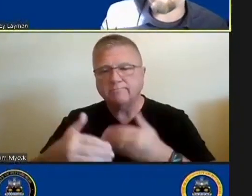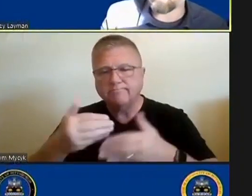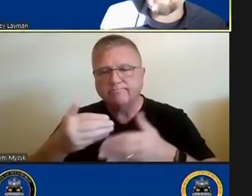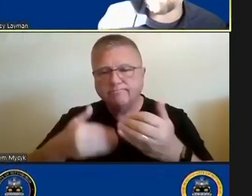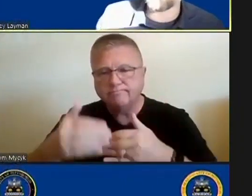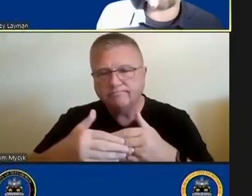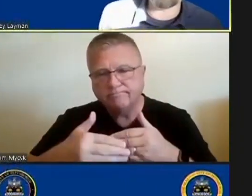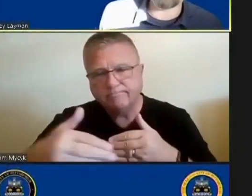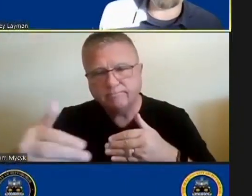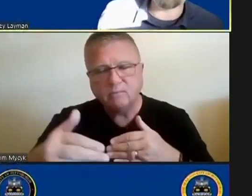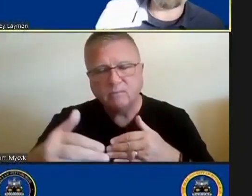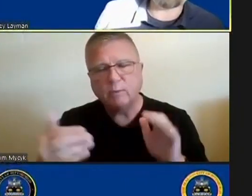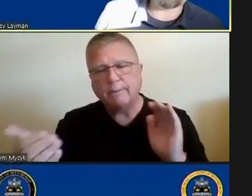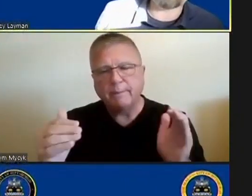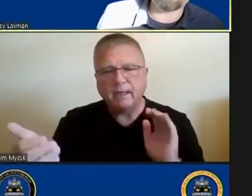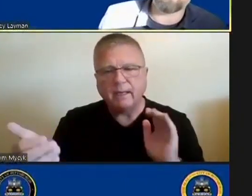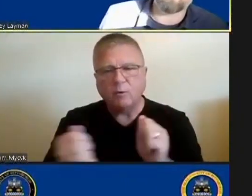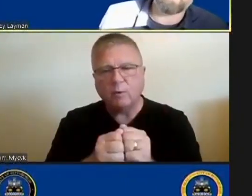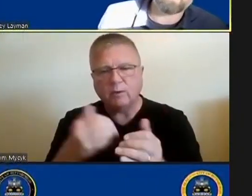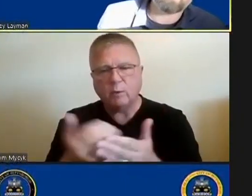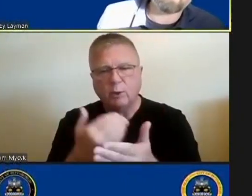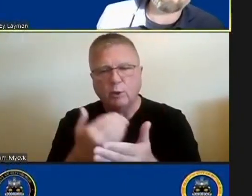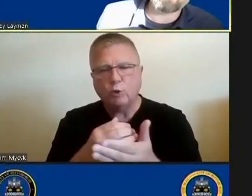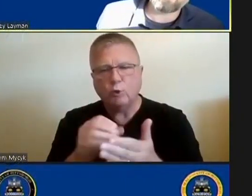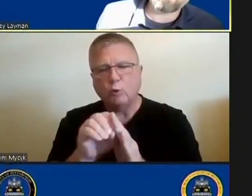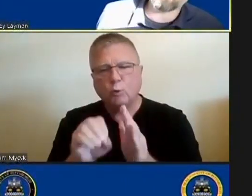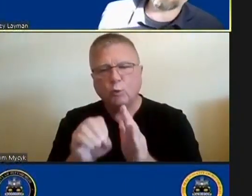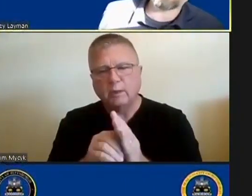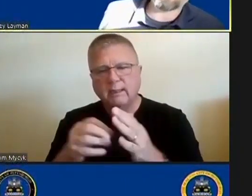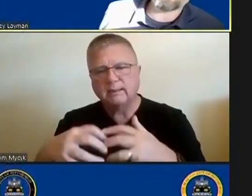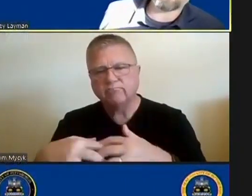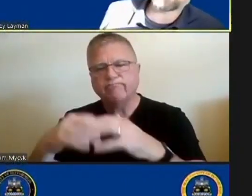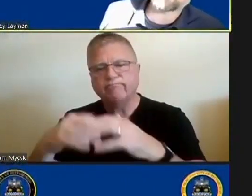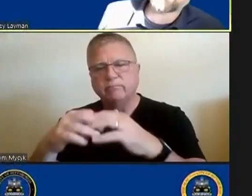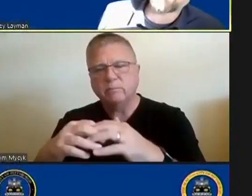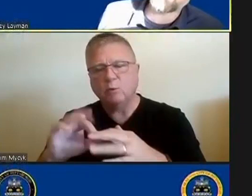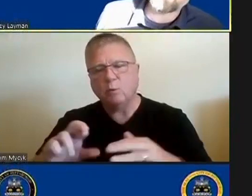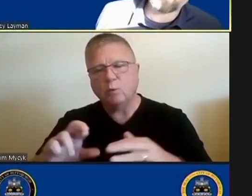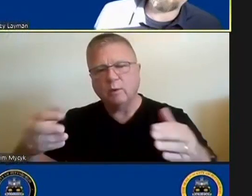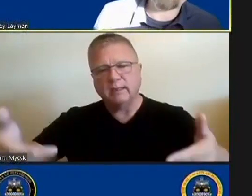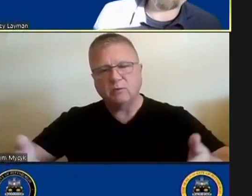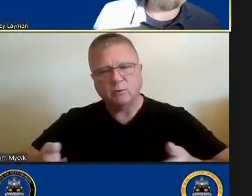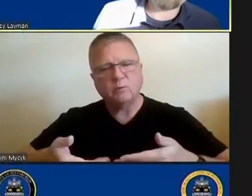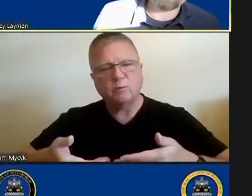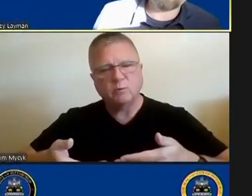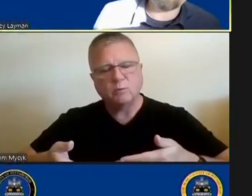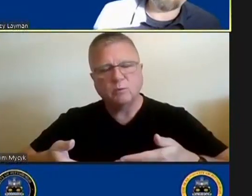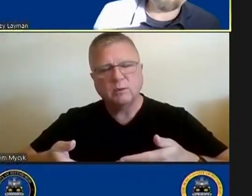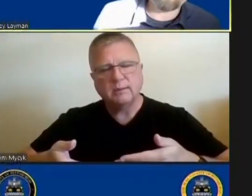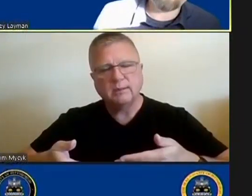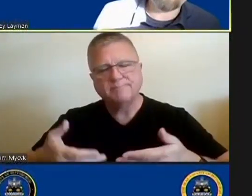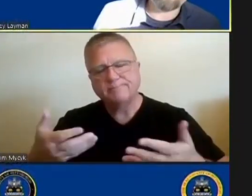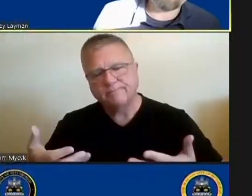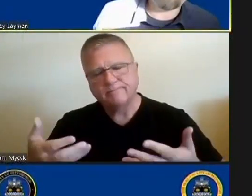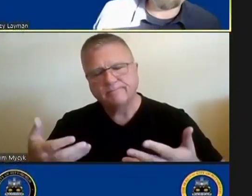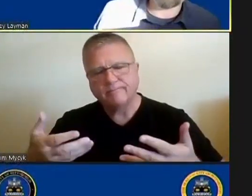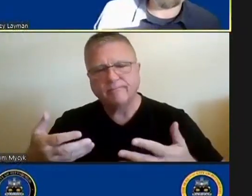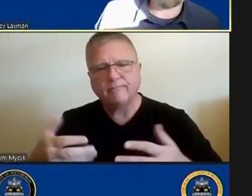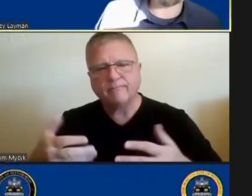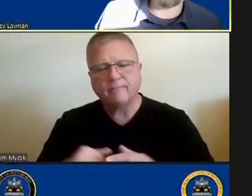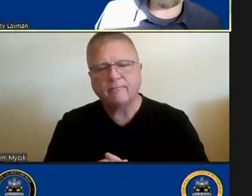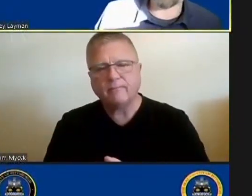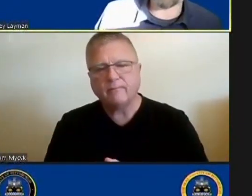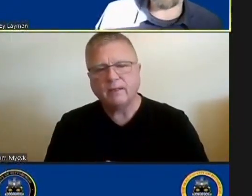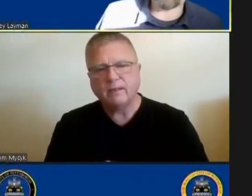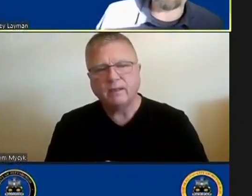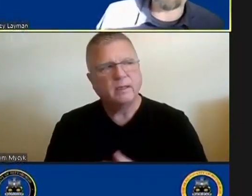compare against when new ordinances are enacted or introduced. And so